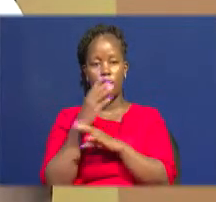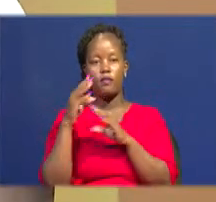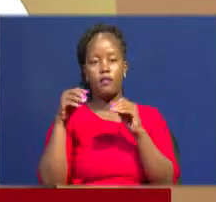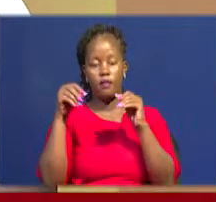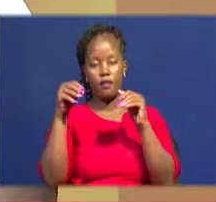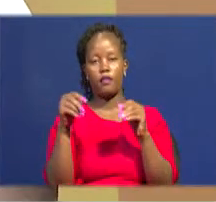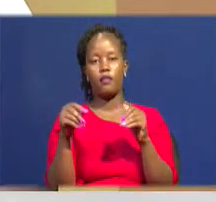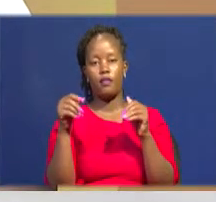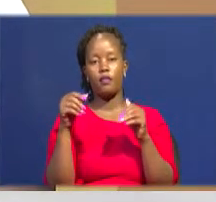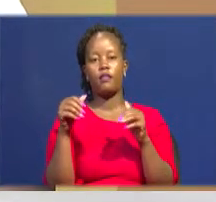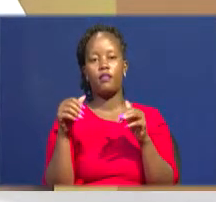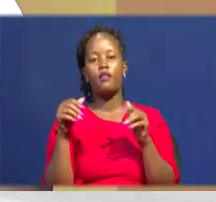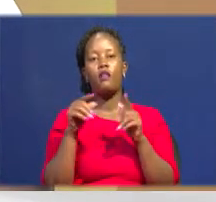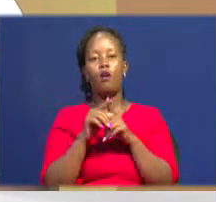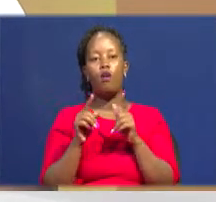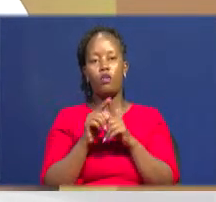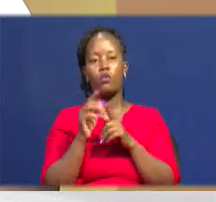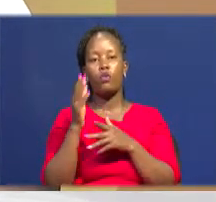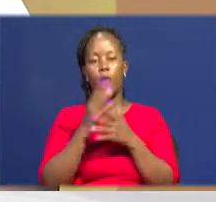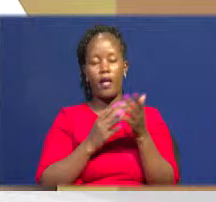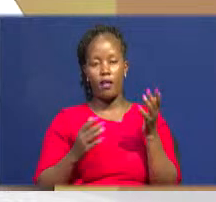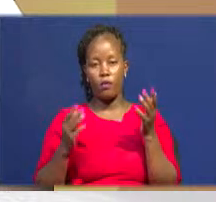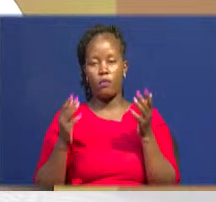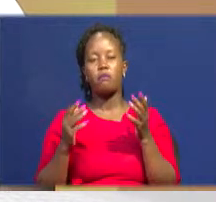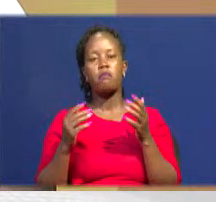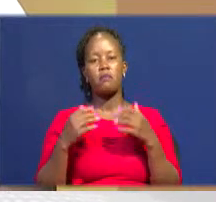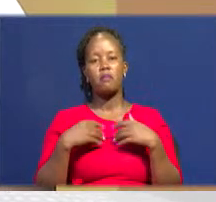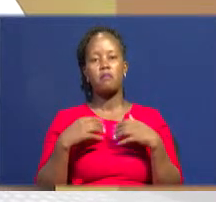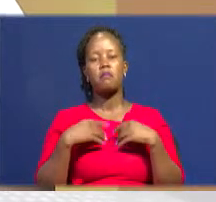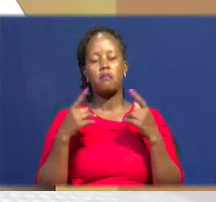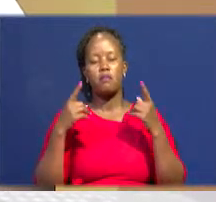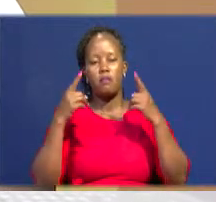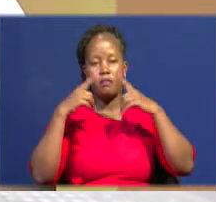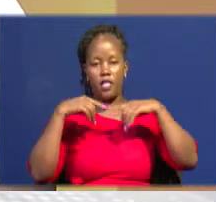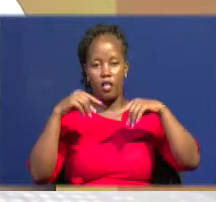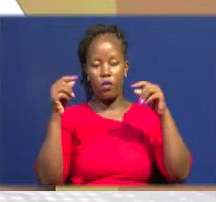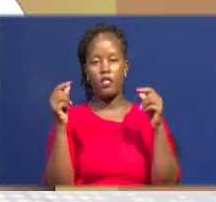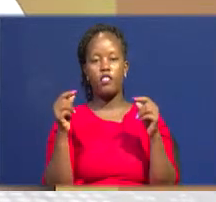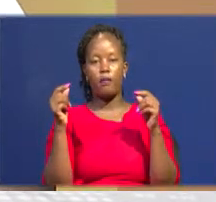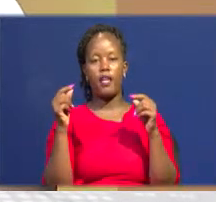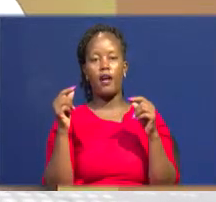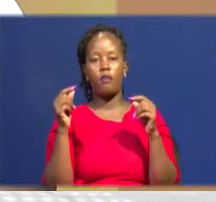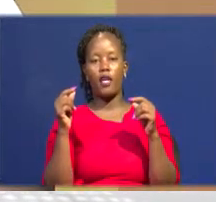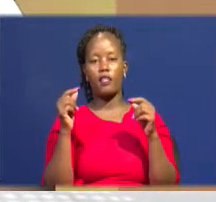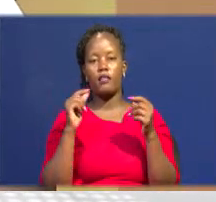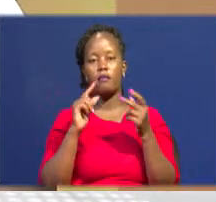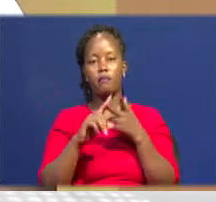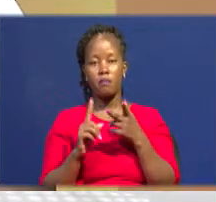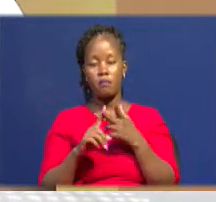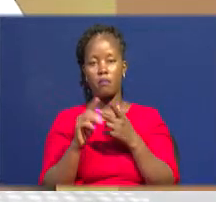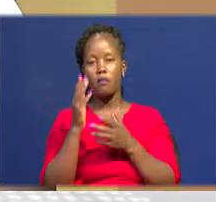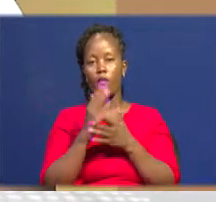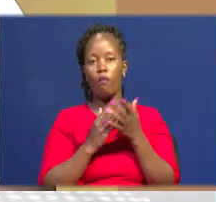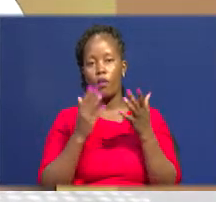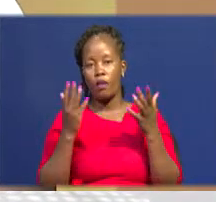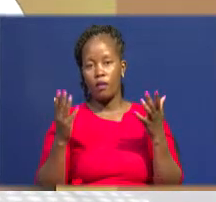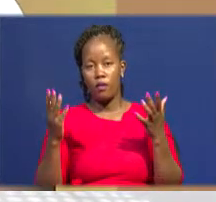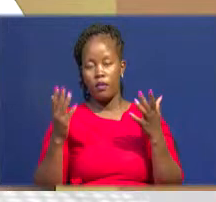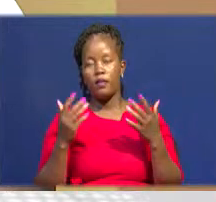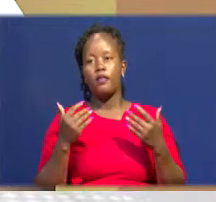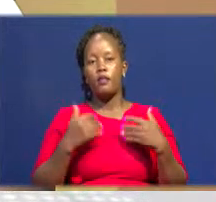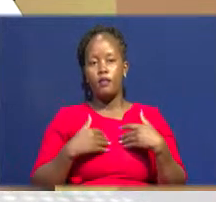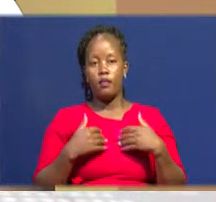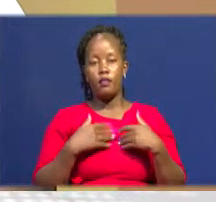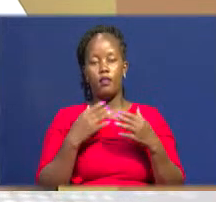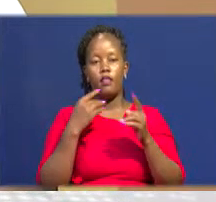going to Japan to try and qualify for Paris 2024. So we would never have known their capabilities, how big they can go,